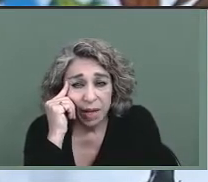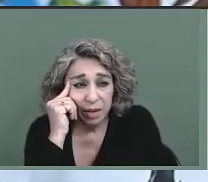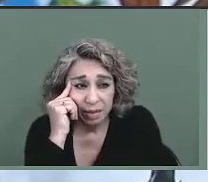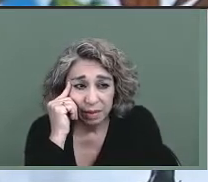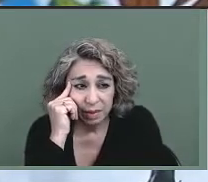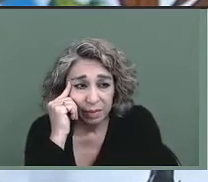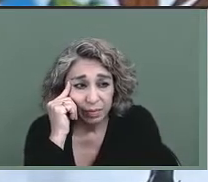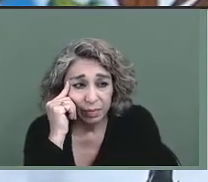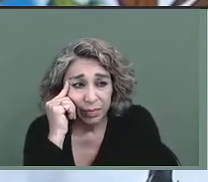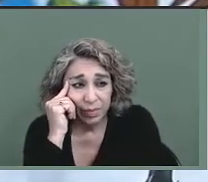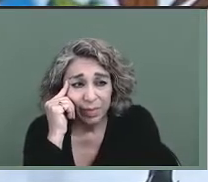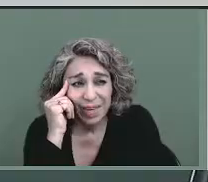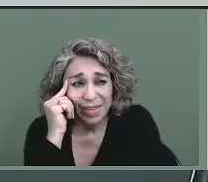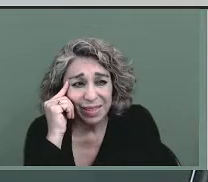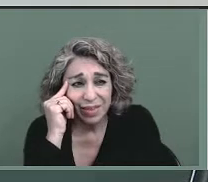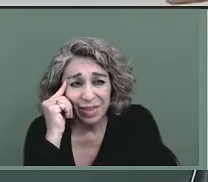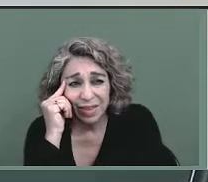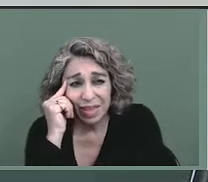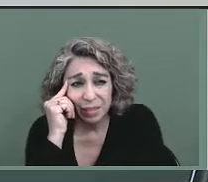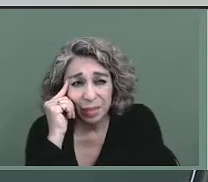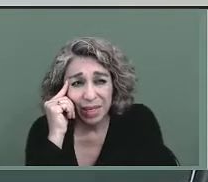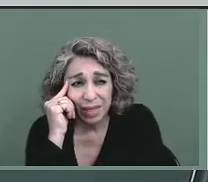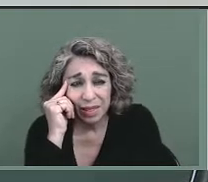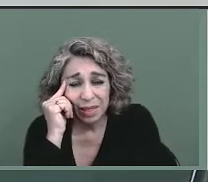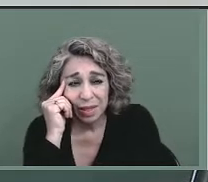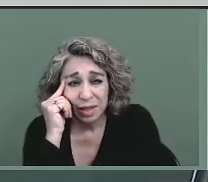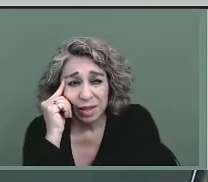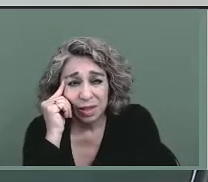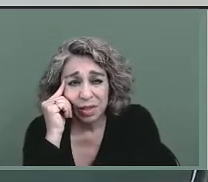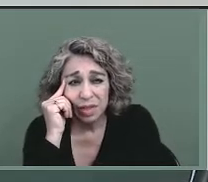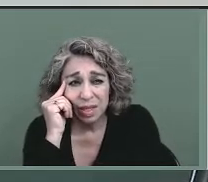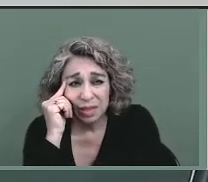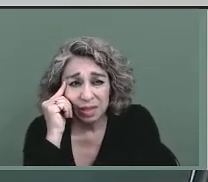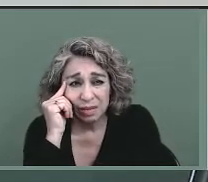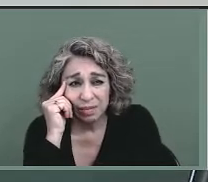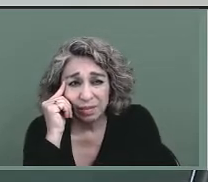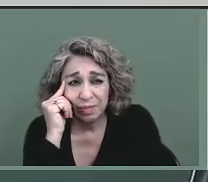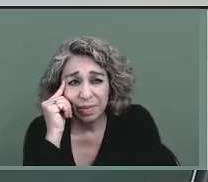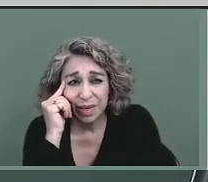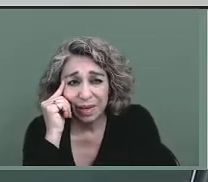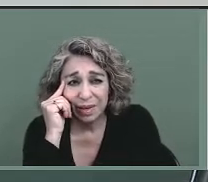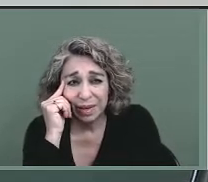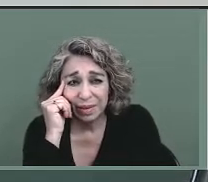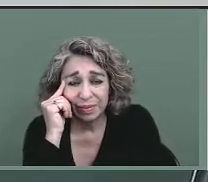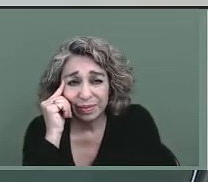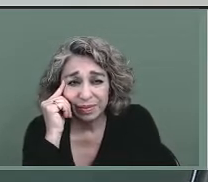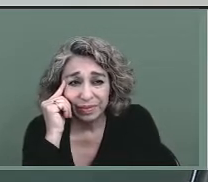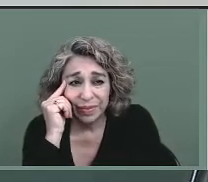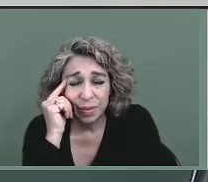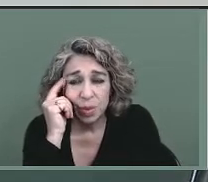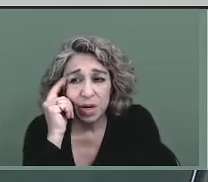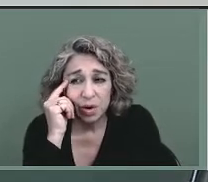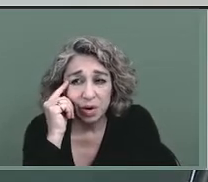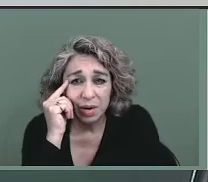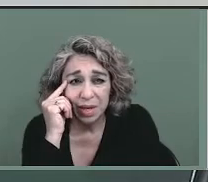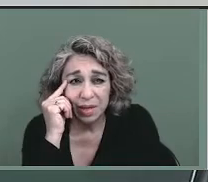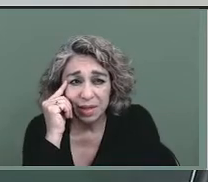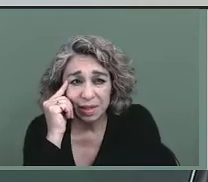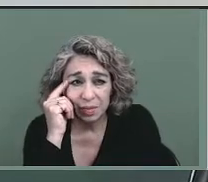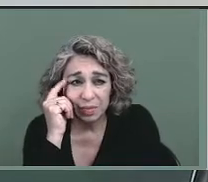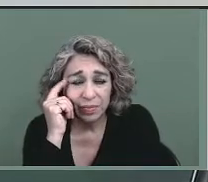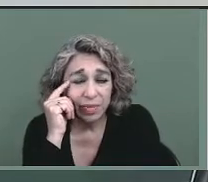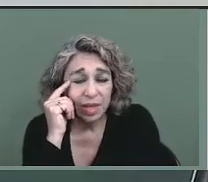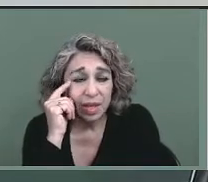regarding health, but lots of other things. But two things, but one